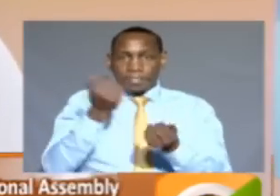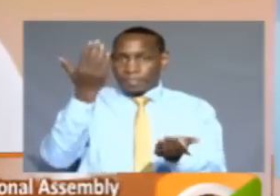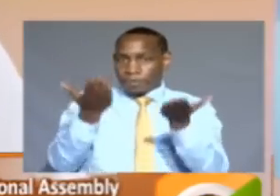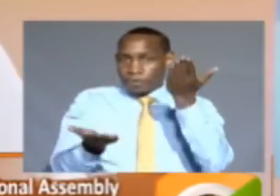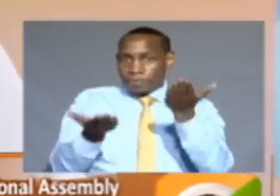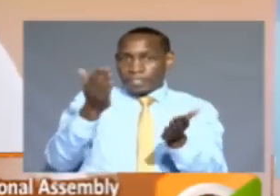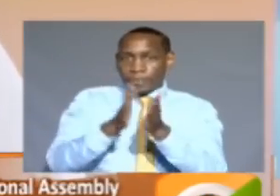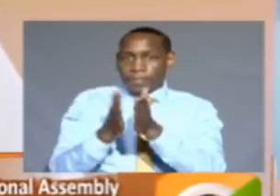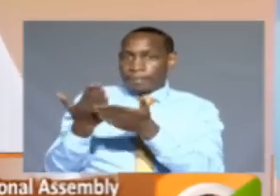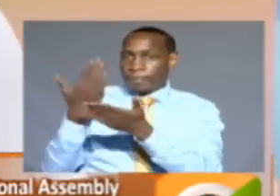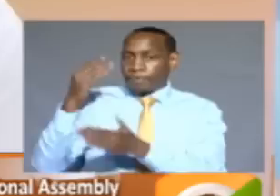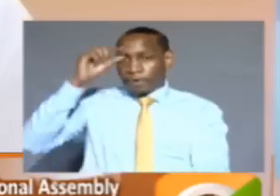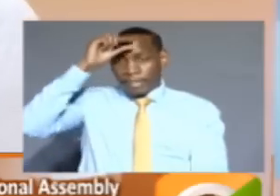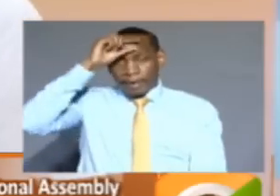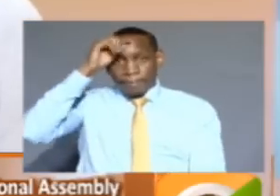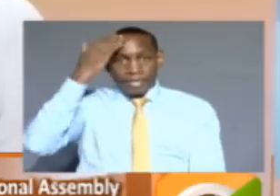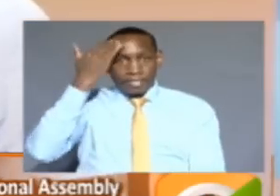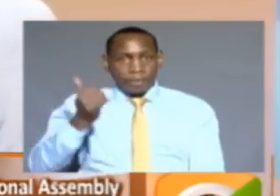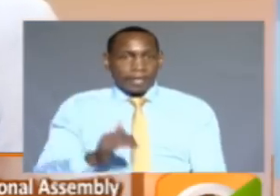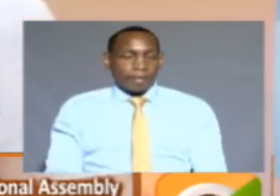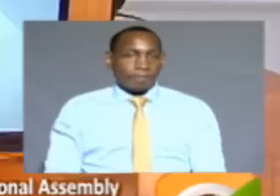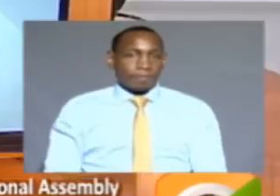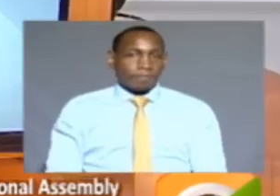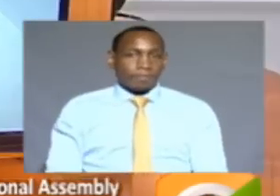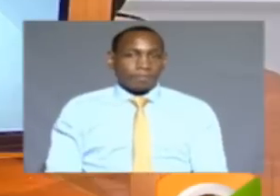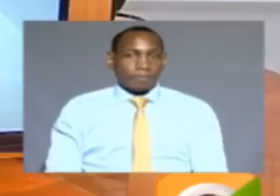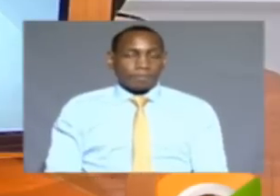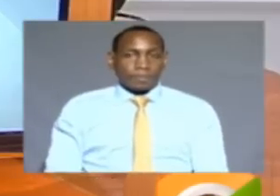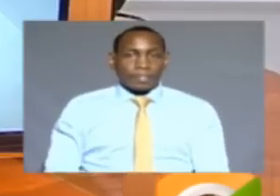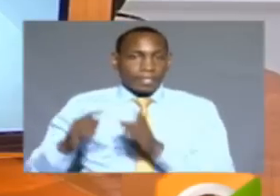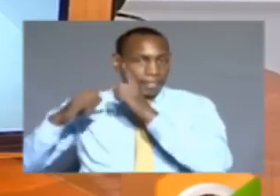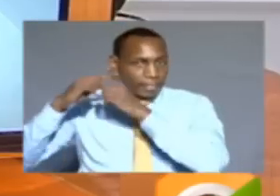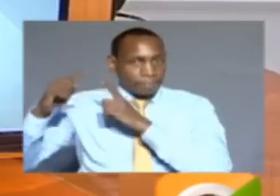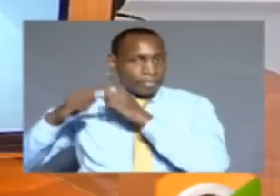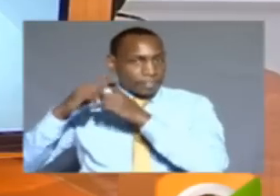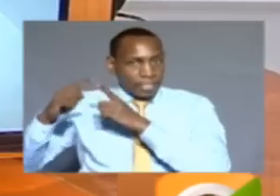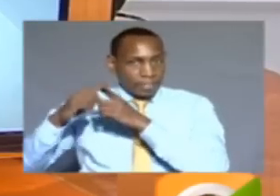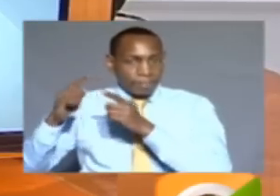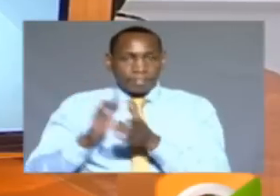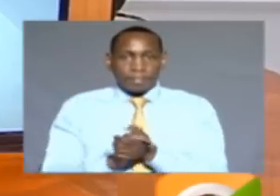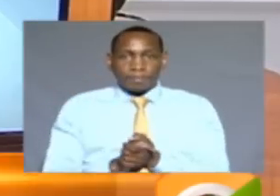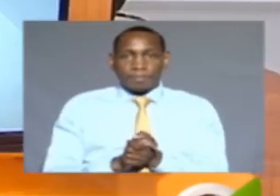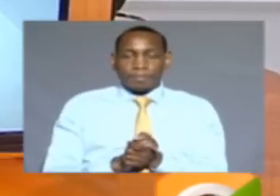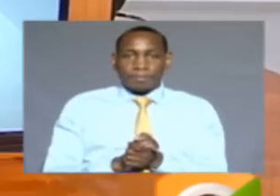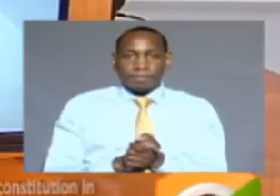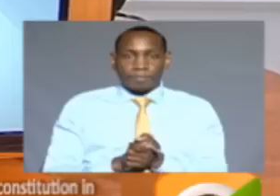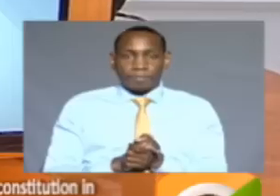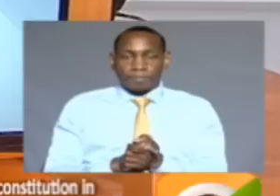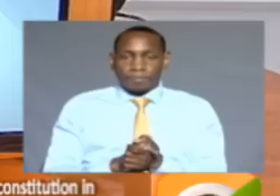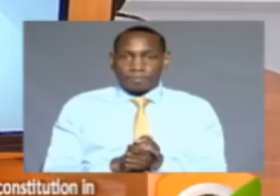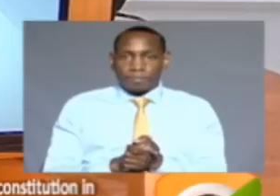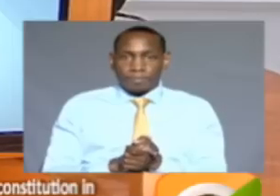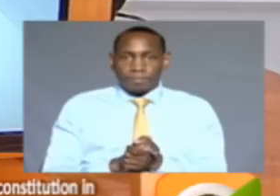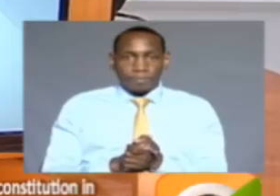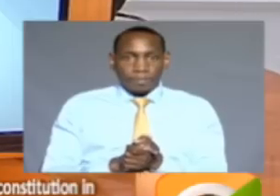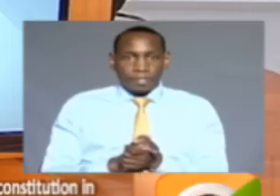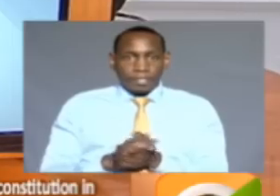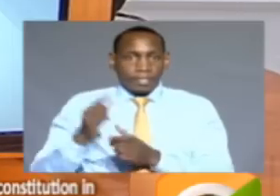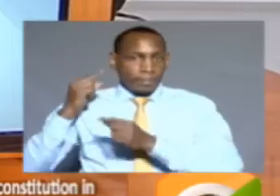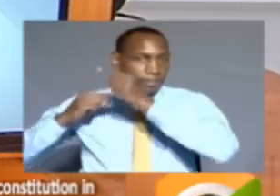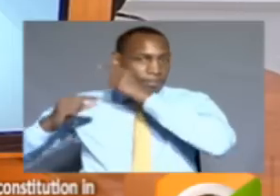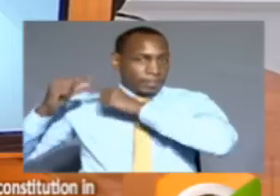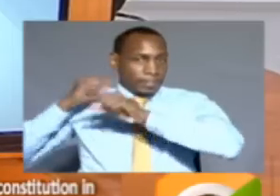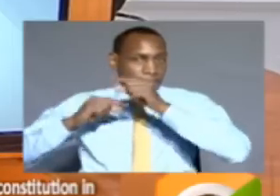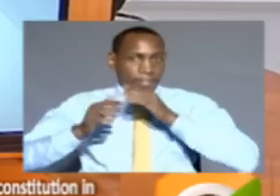with the previous ones. Because but experience. Actually, I think we have some of those sound bites from the previous generation of